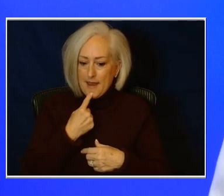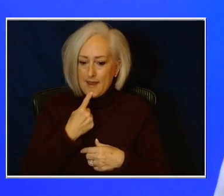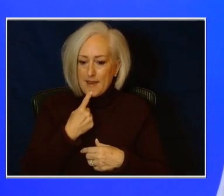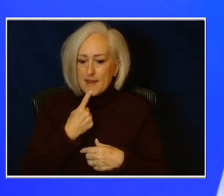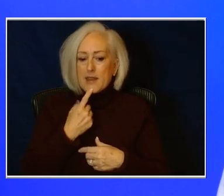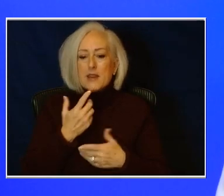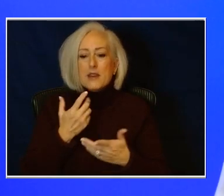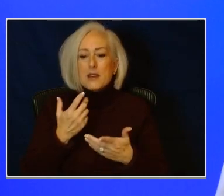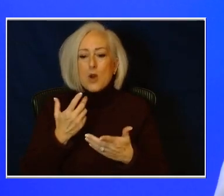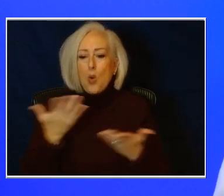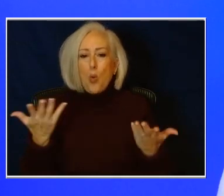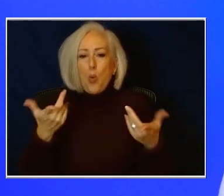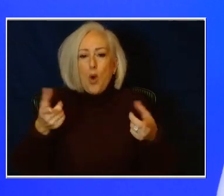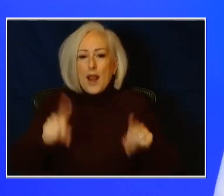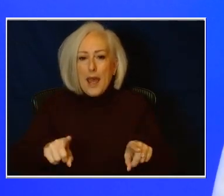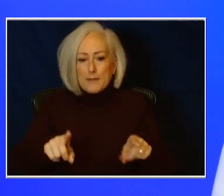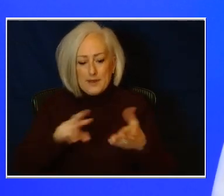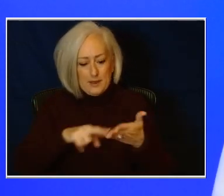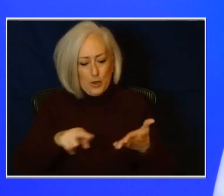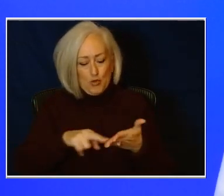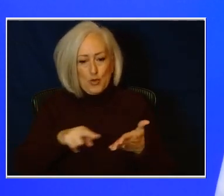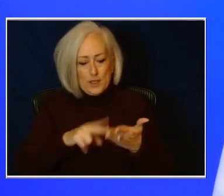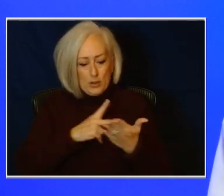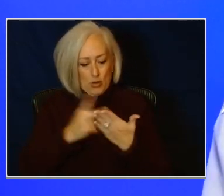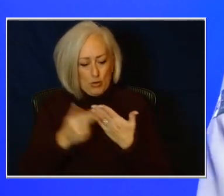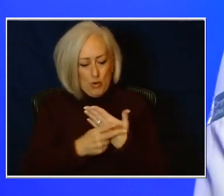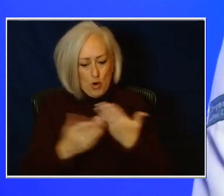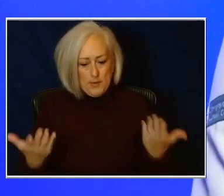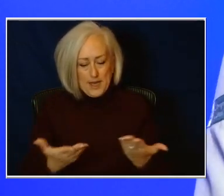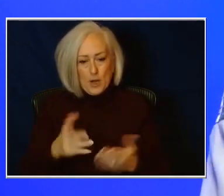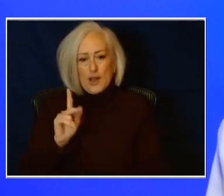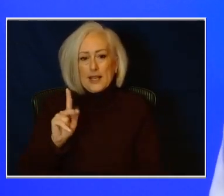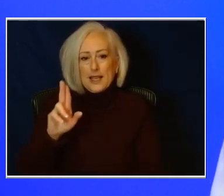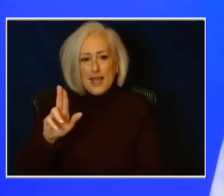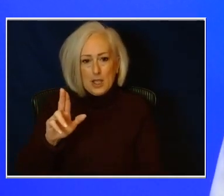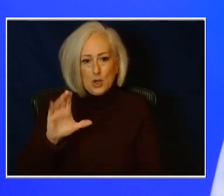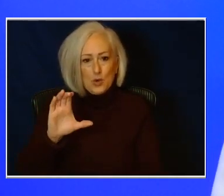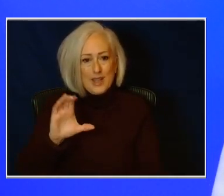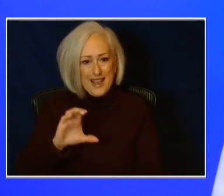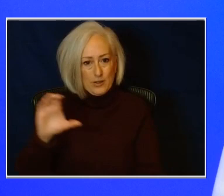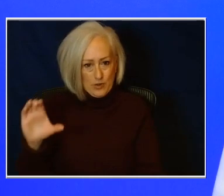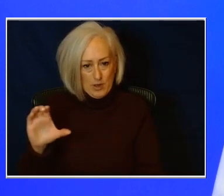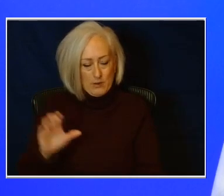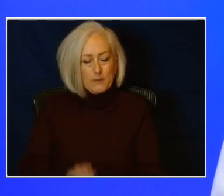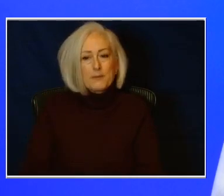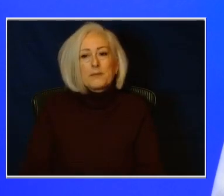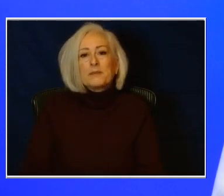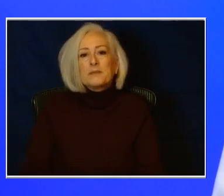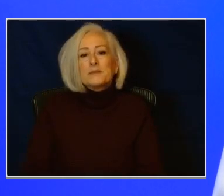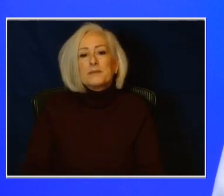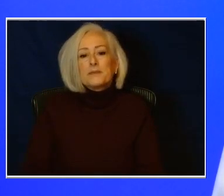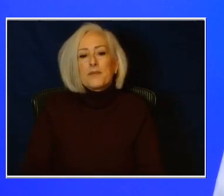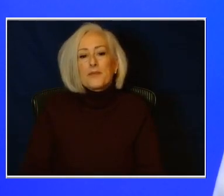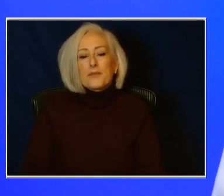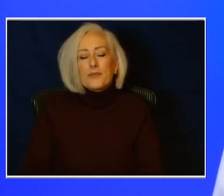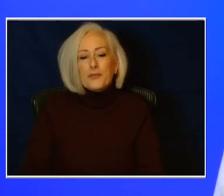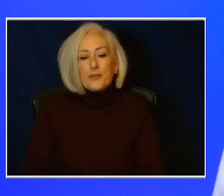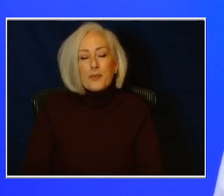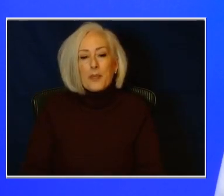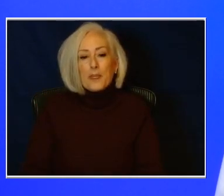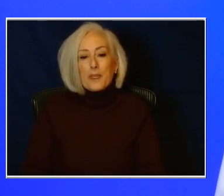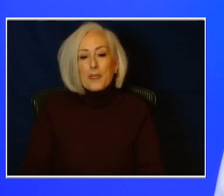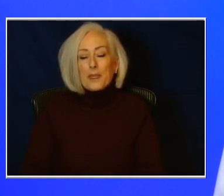program at the KU Cancer Center. And what's been great about this is it was a